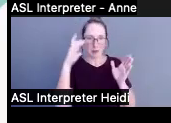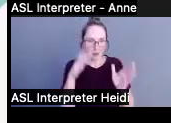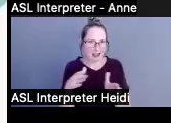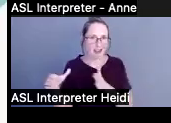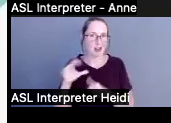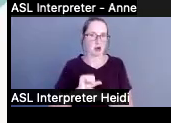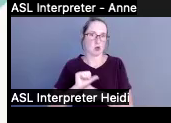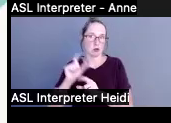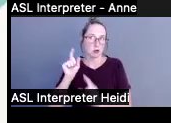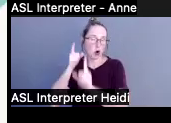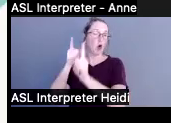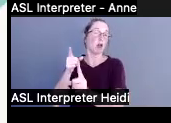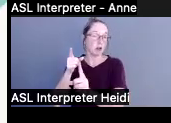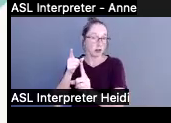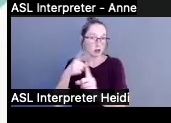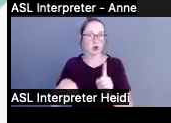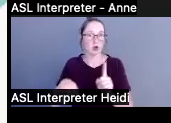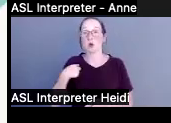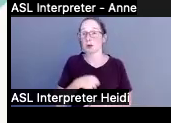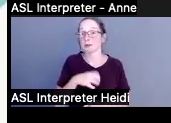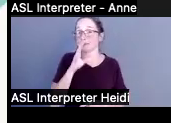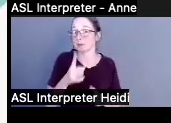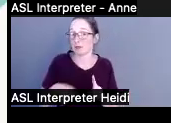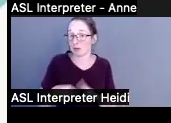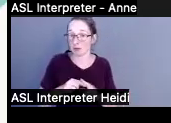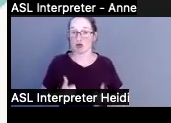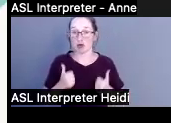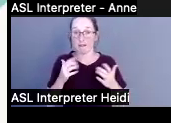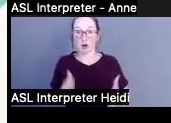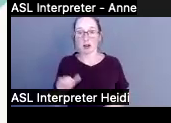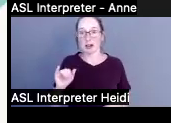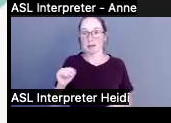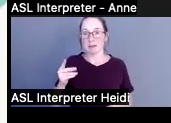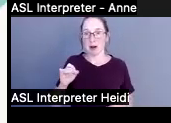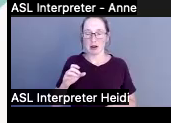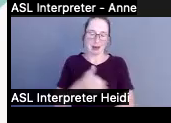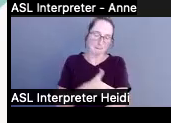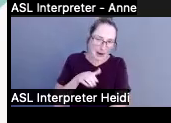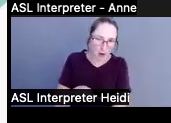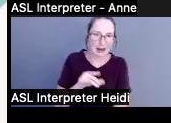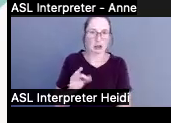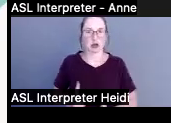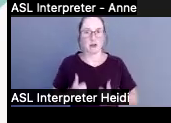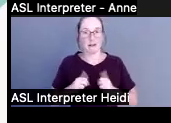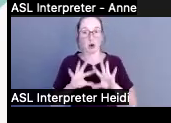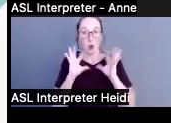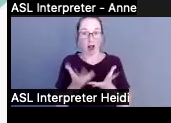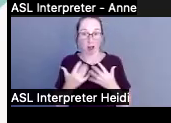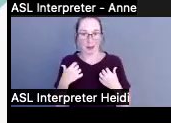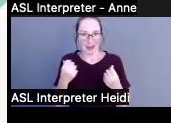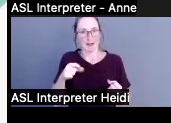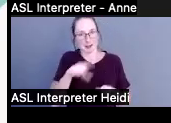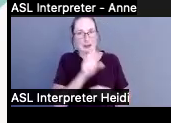and work towards a goal. When we talk about survivor empowerment and we talk about survivor well-being, this is in